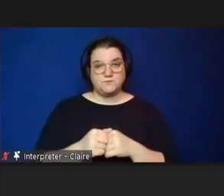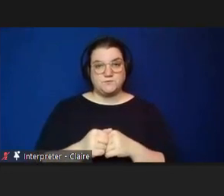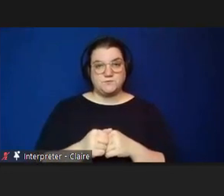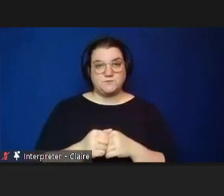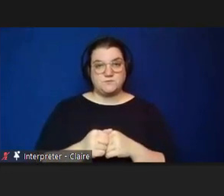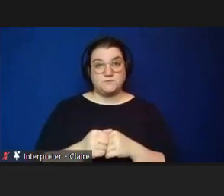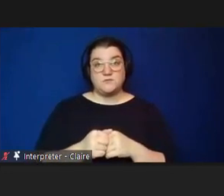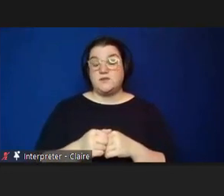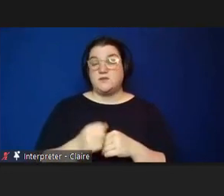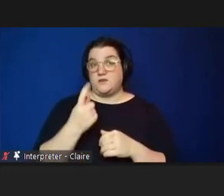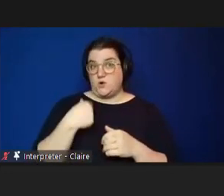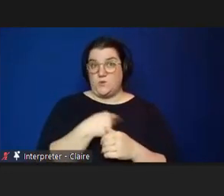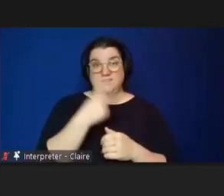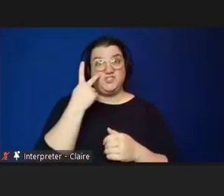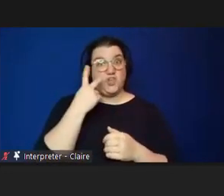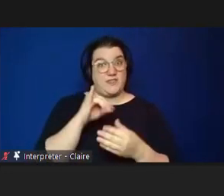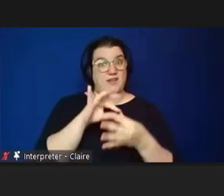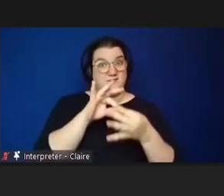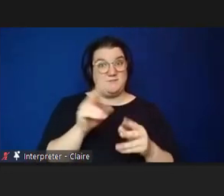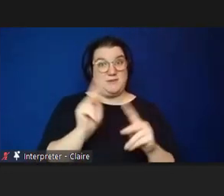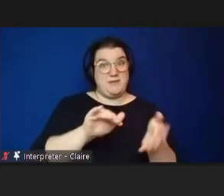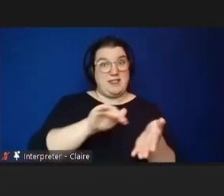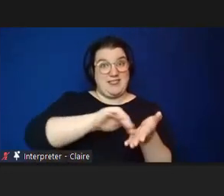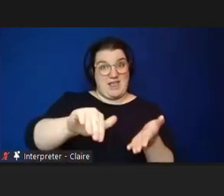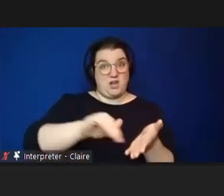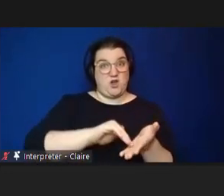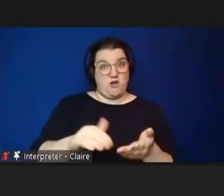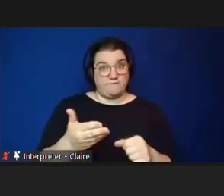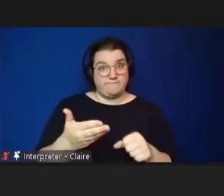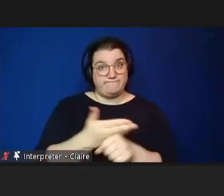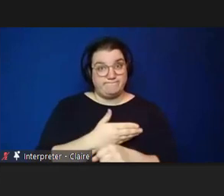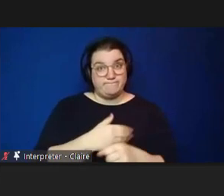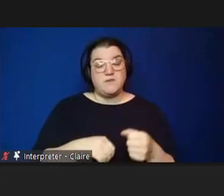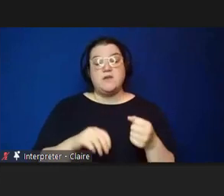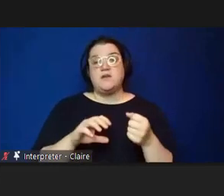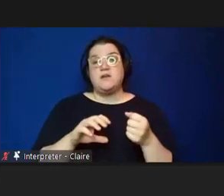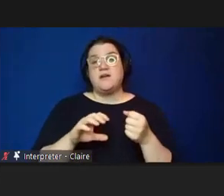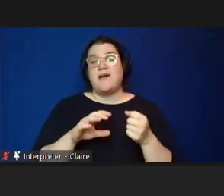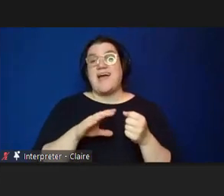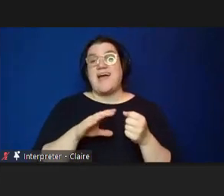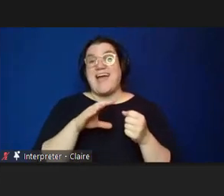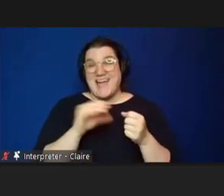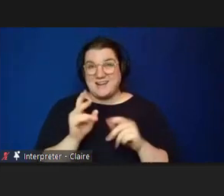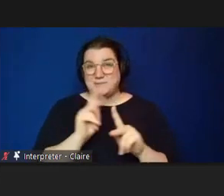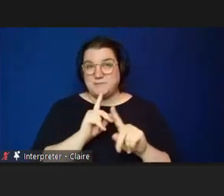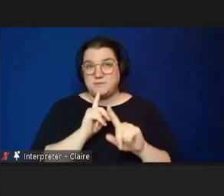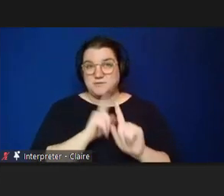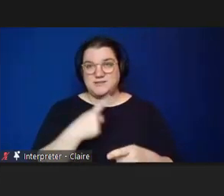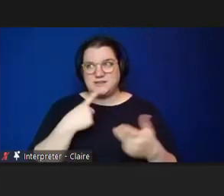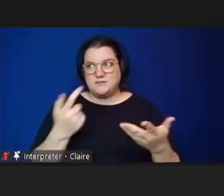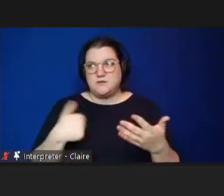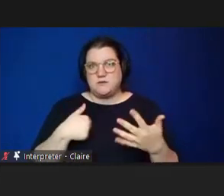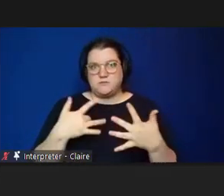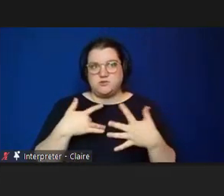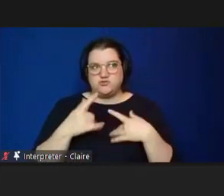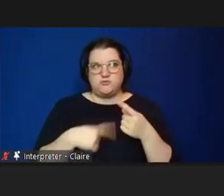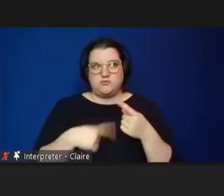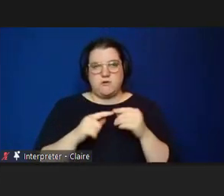laid off, but also respondents saying that they were concerned about being able to go back